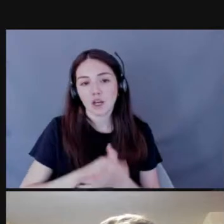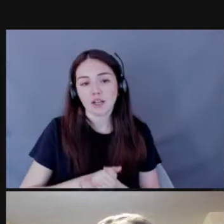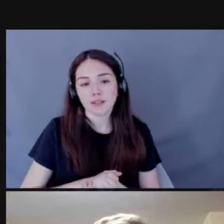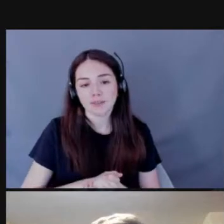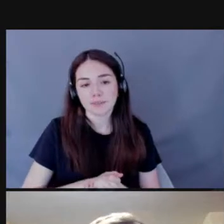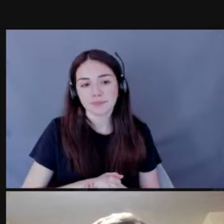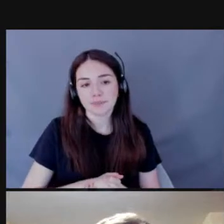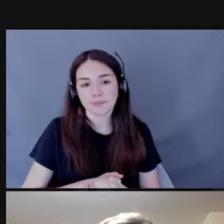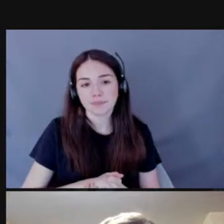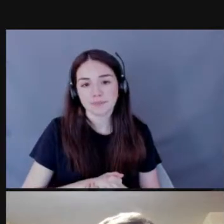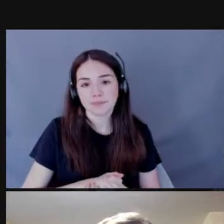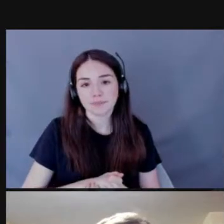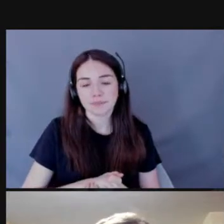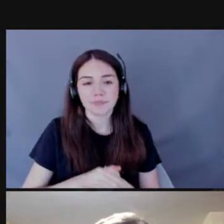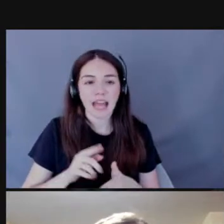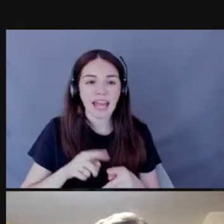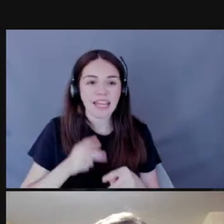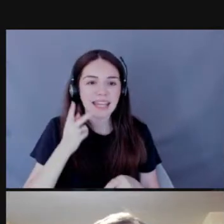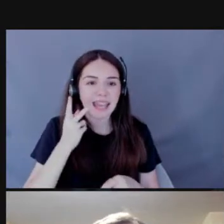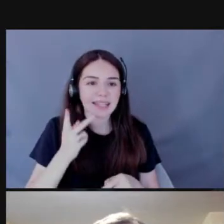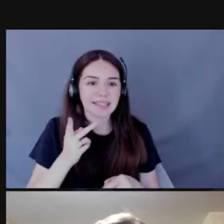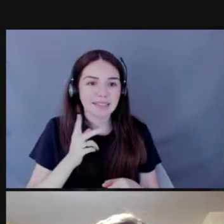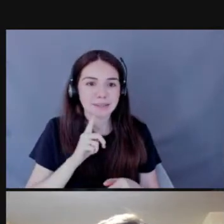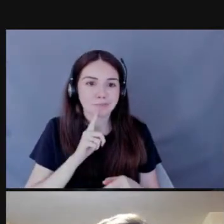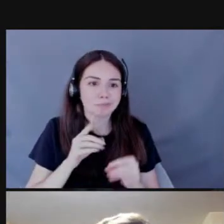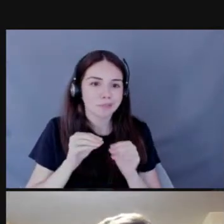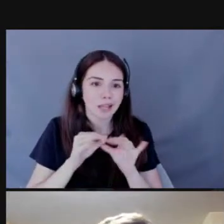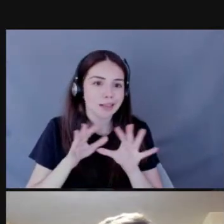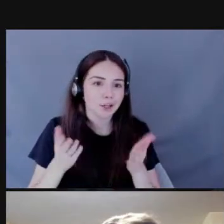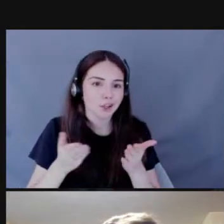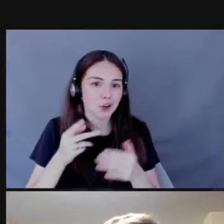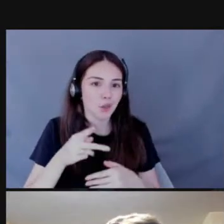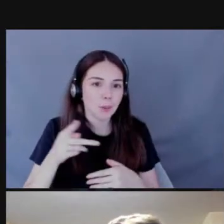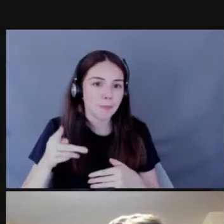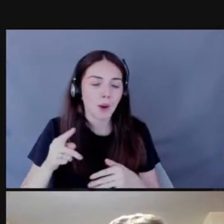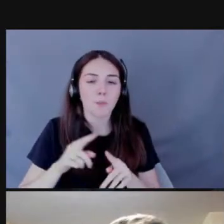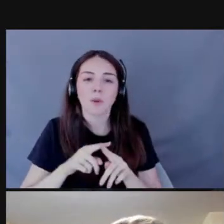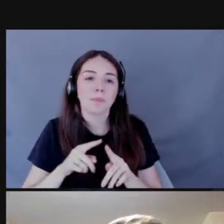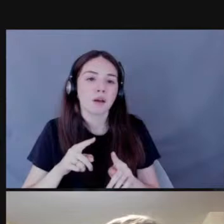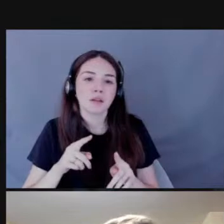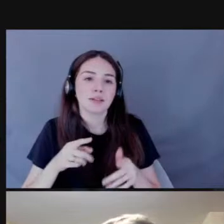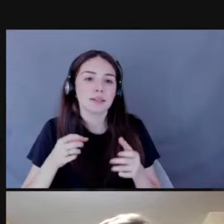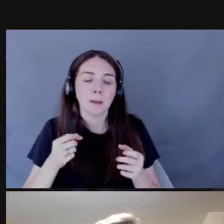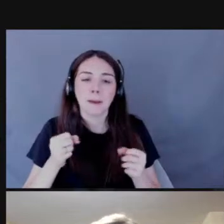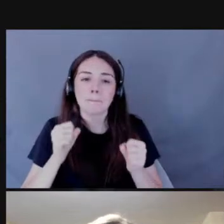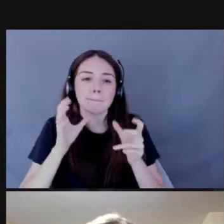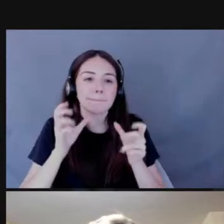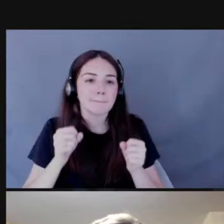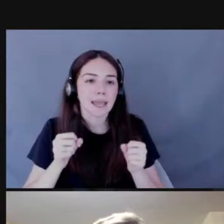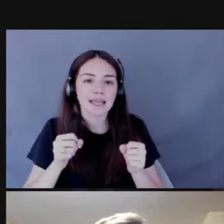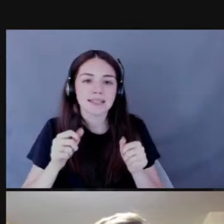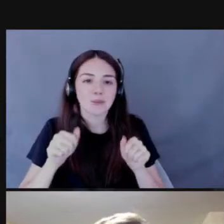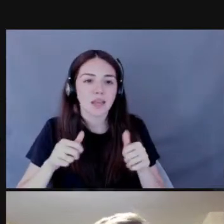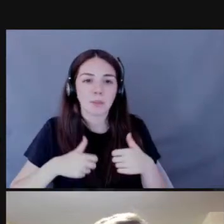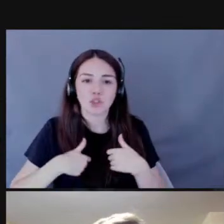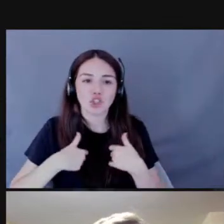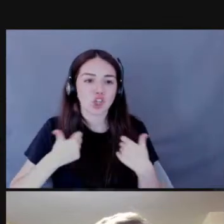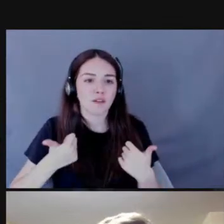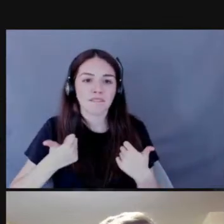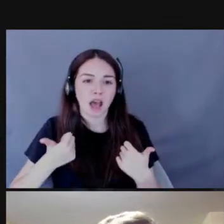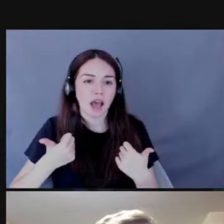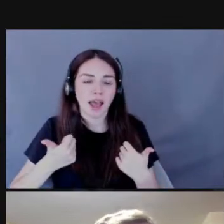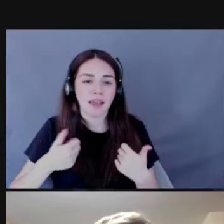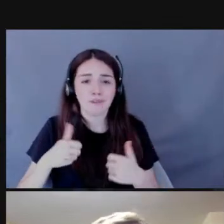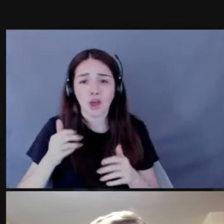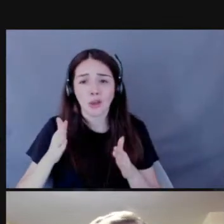don't reproduce especially well here on PowerPoint, but just incredible that this stuff survived. I mean, any other person probably would